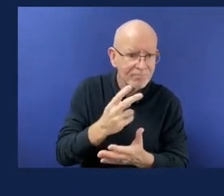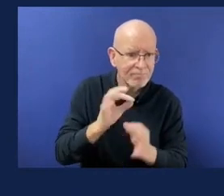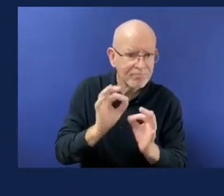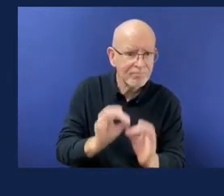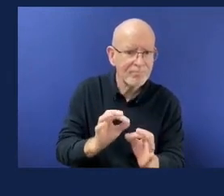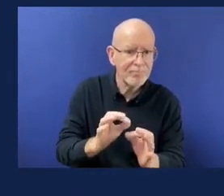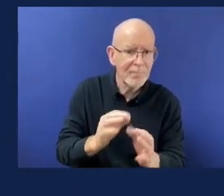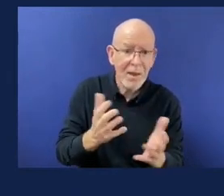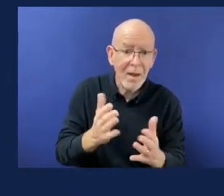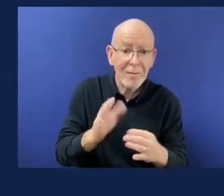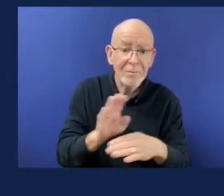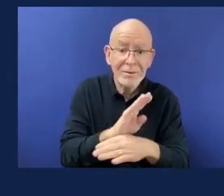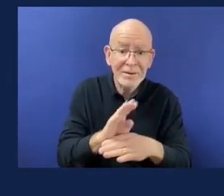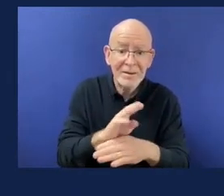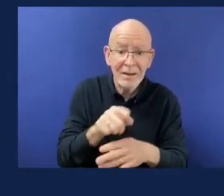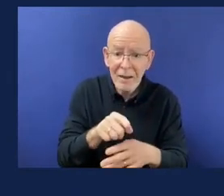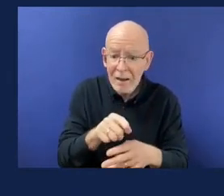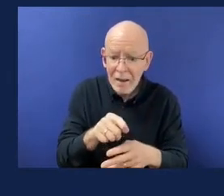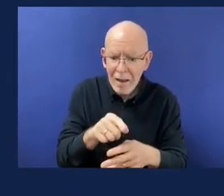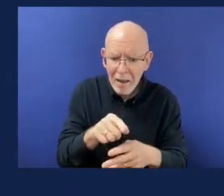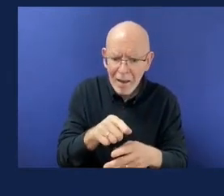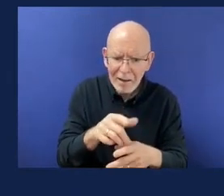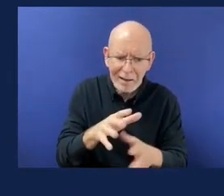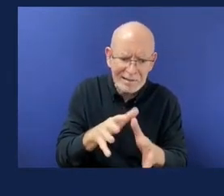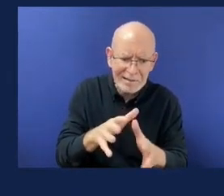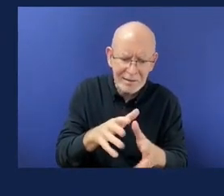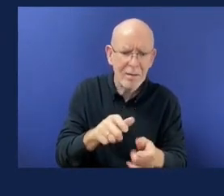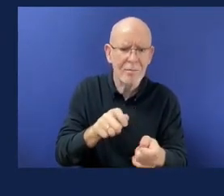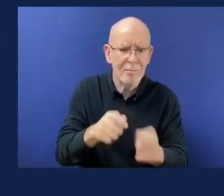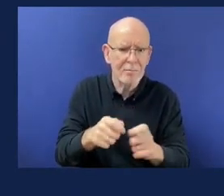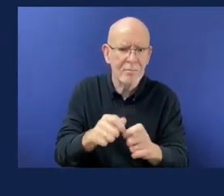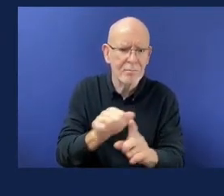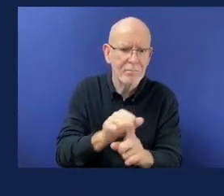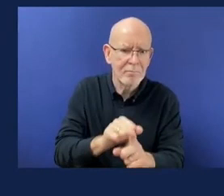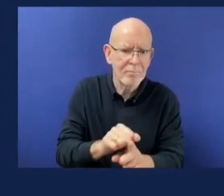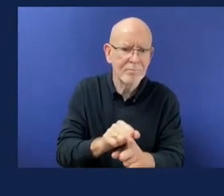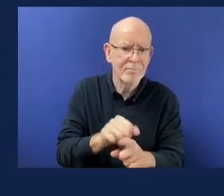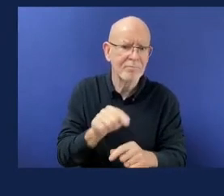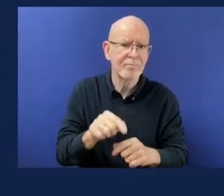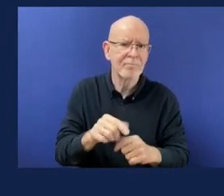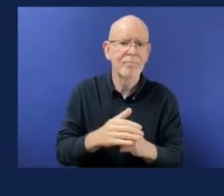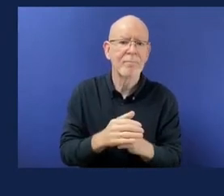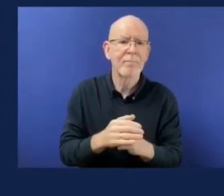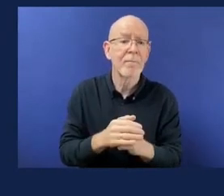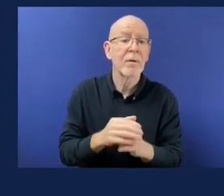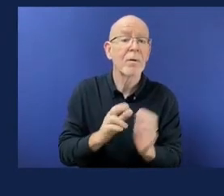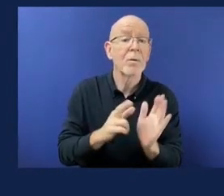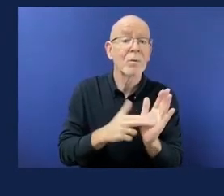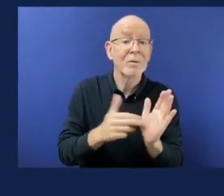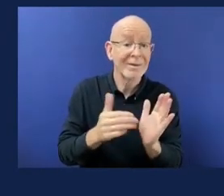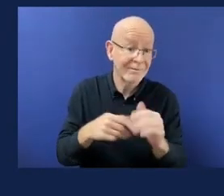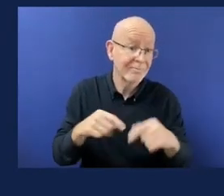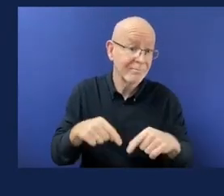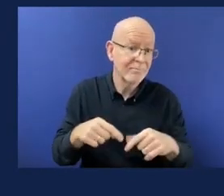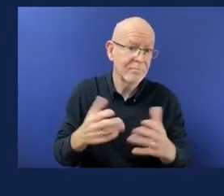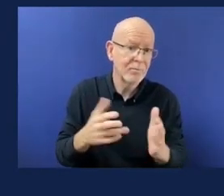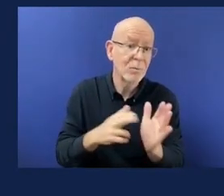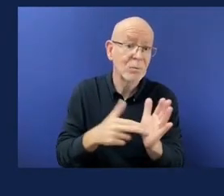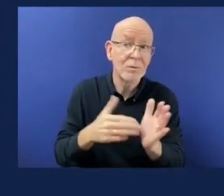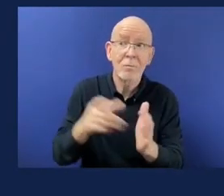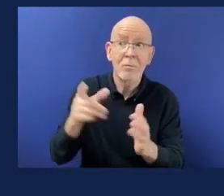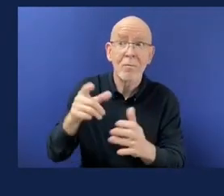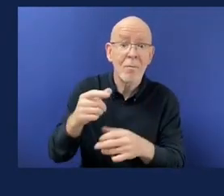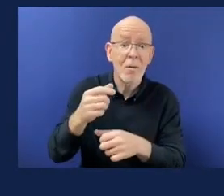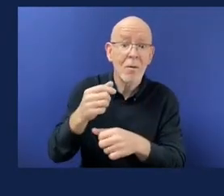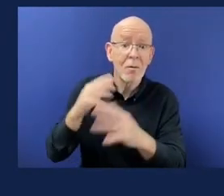the tournament. So it was a very natural way of working, and it was a very constructive relationship. It was a really